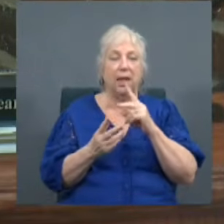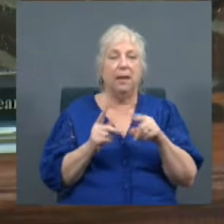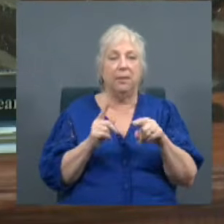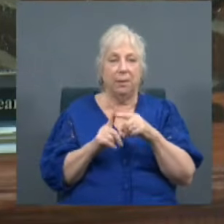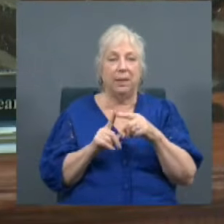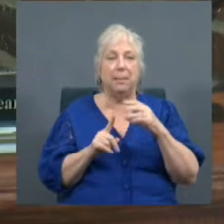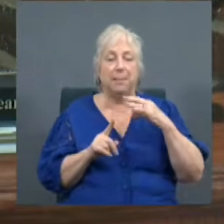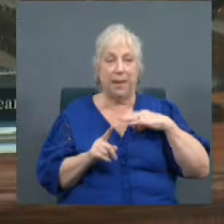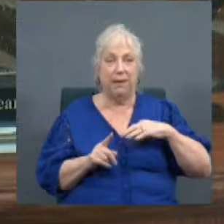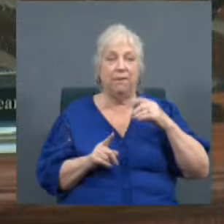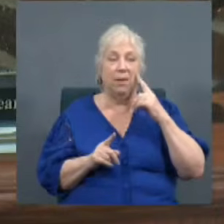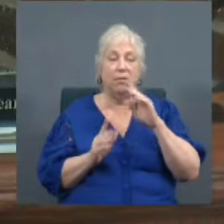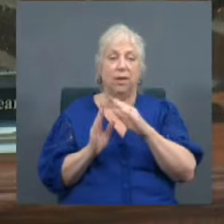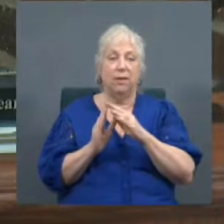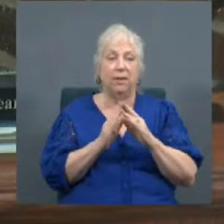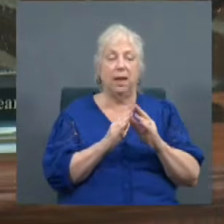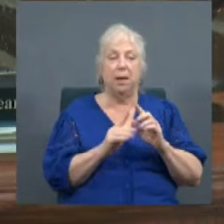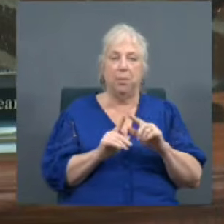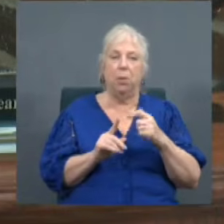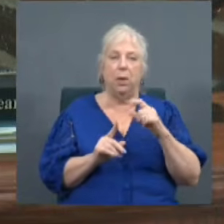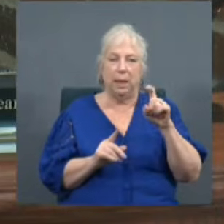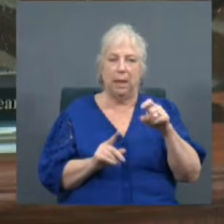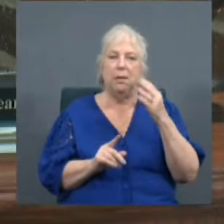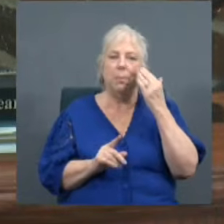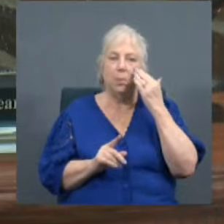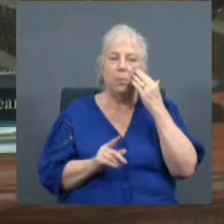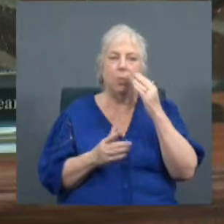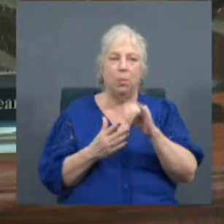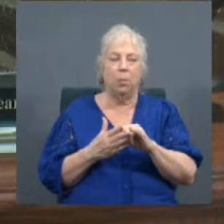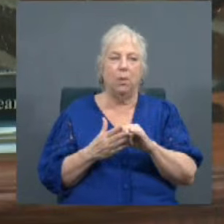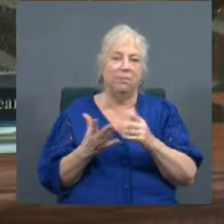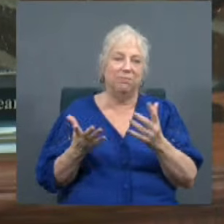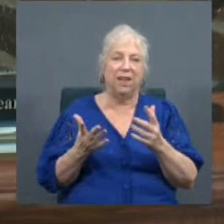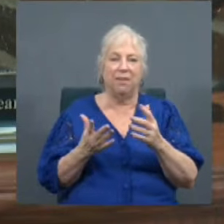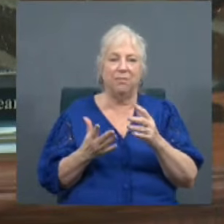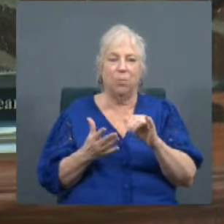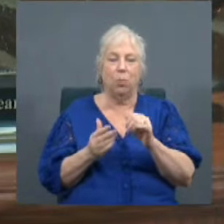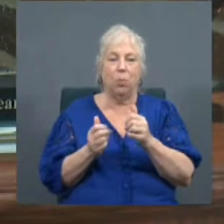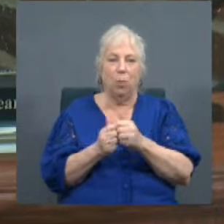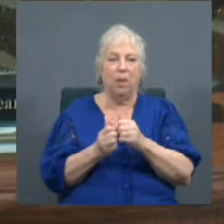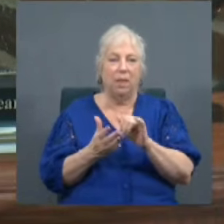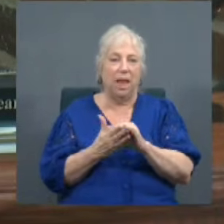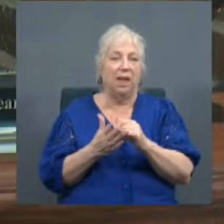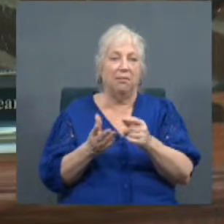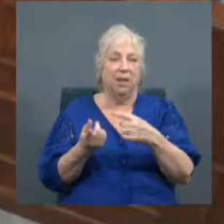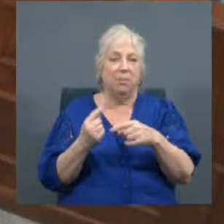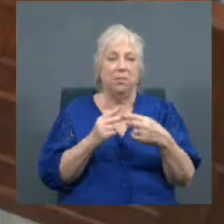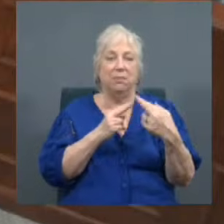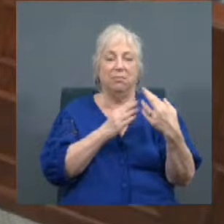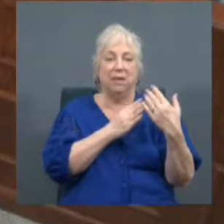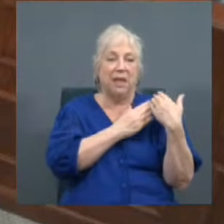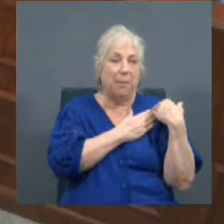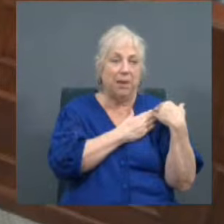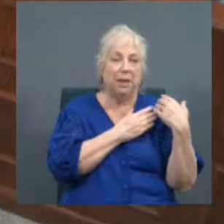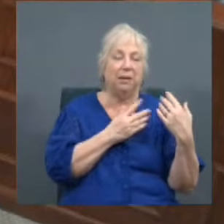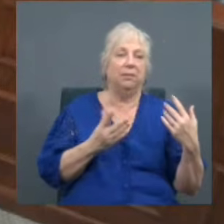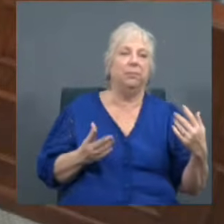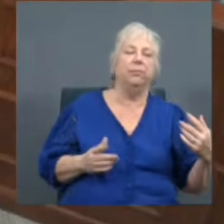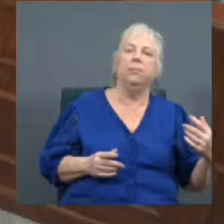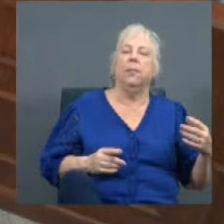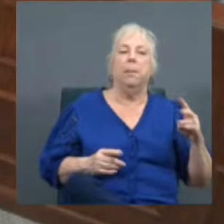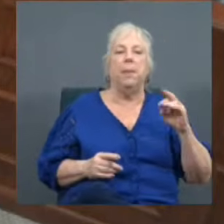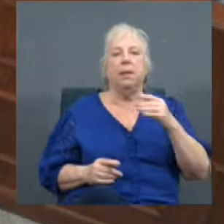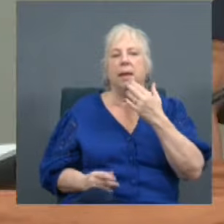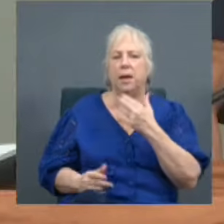for the city, but we just need to be cognizant of what the down parts of it. Thank you so much. I knew you